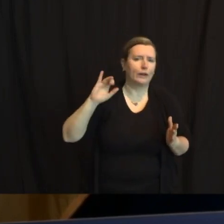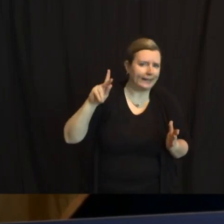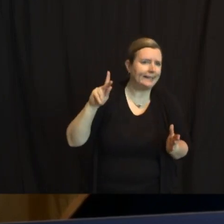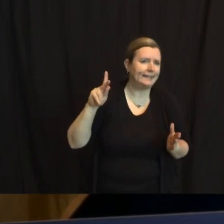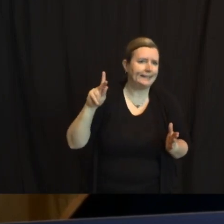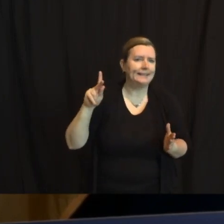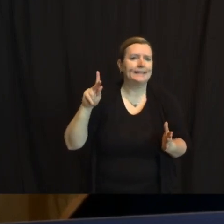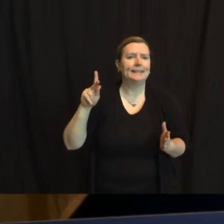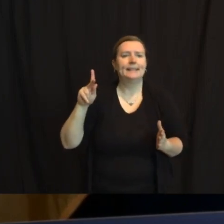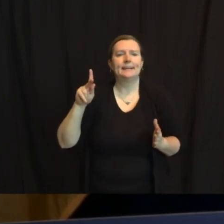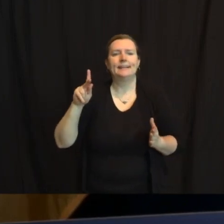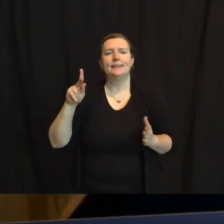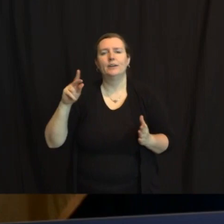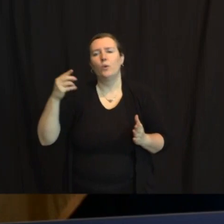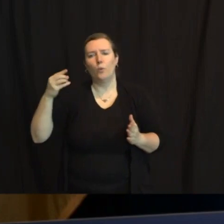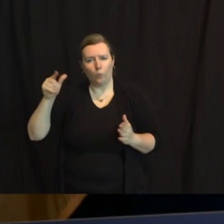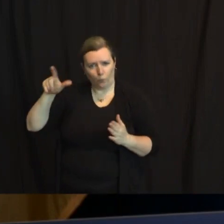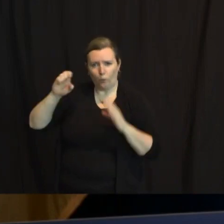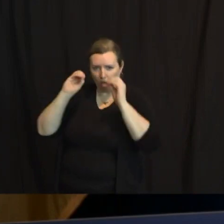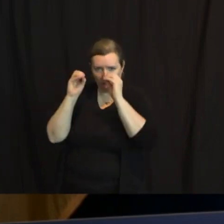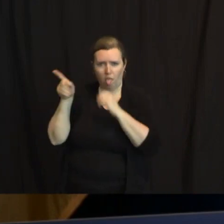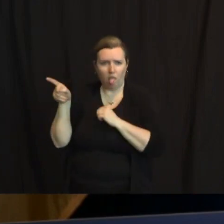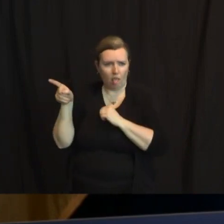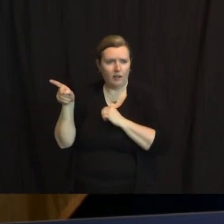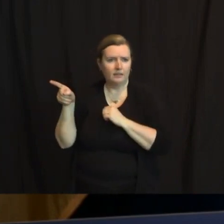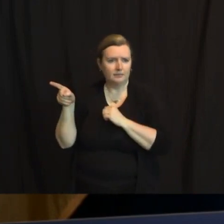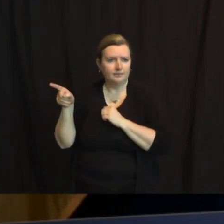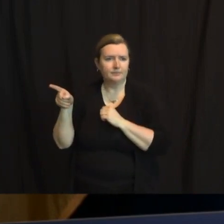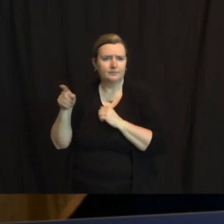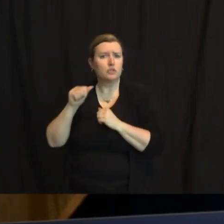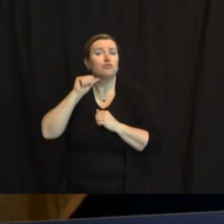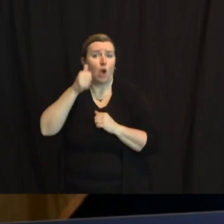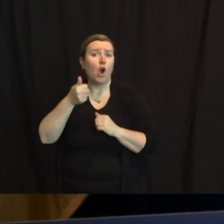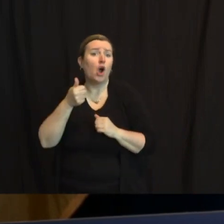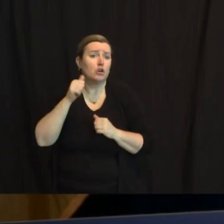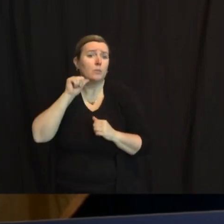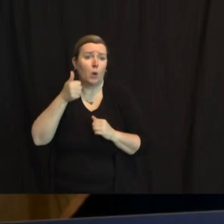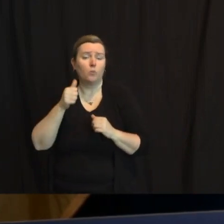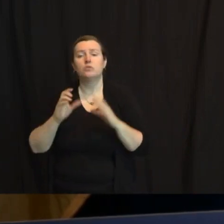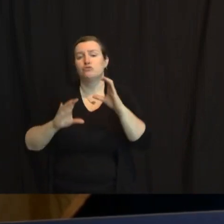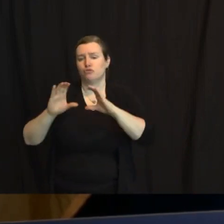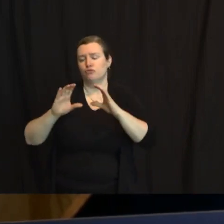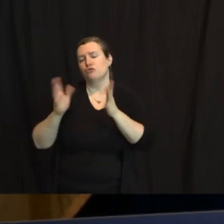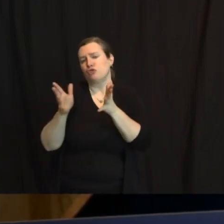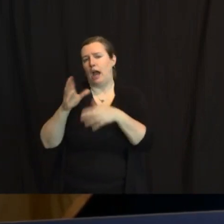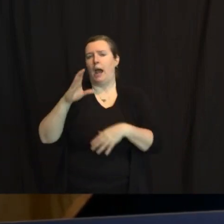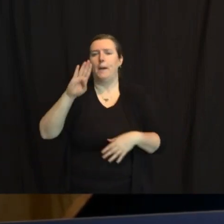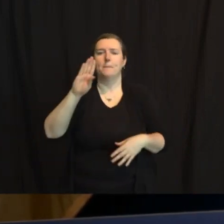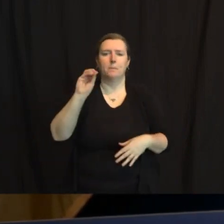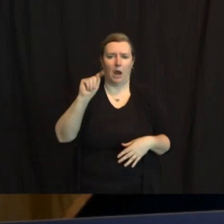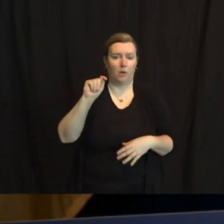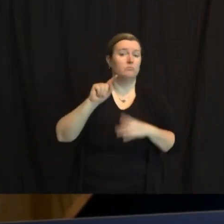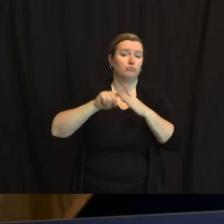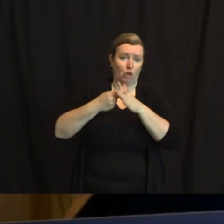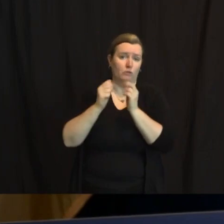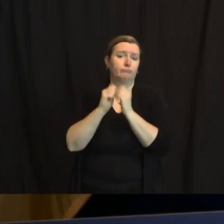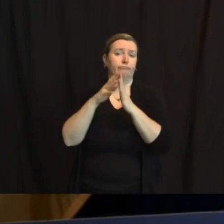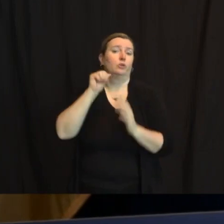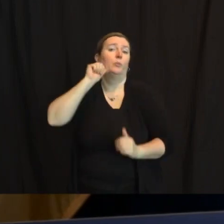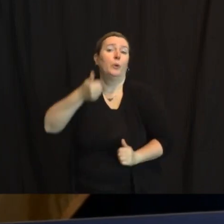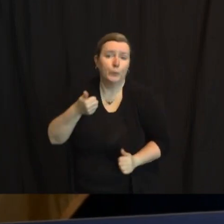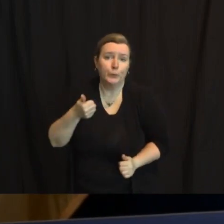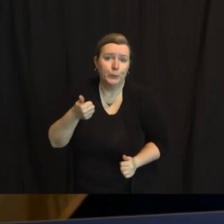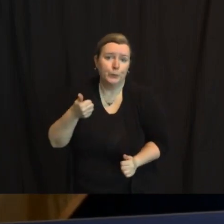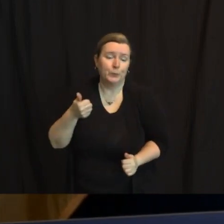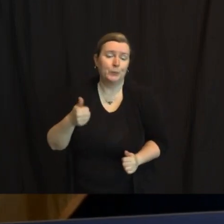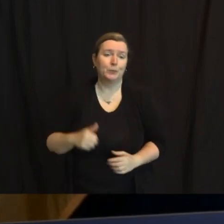running. I think it's going to be live tomorrow, and I can get you some more information and background on that afterwards as too, David. So we're very clear, though, that is not, you can't go in there, put your claim number, and